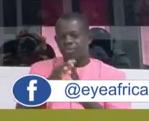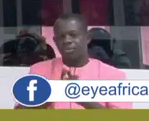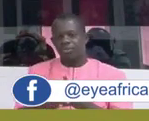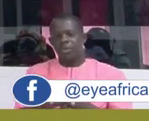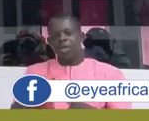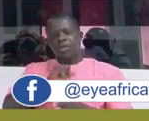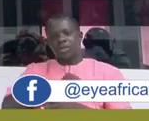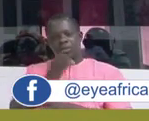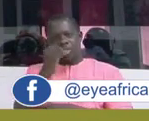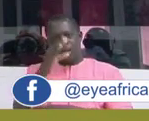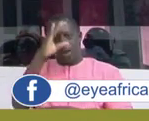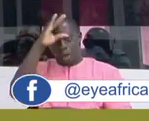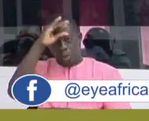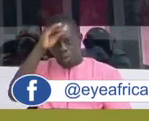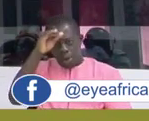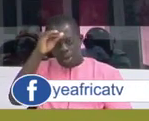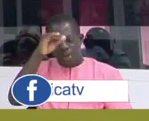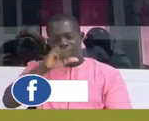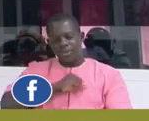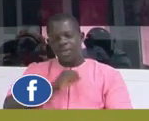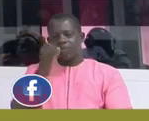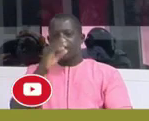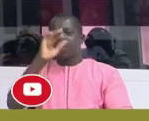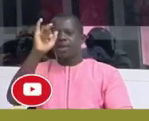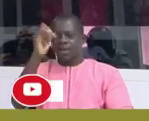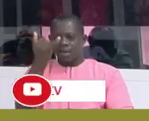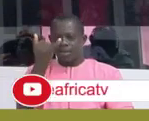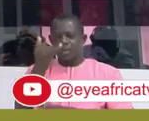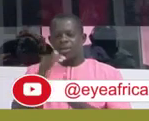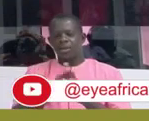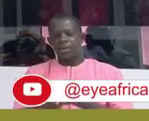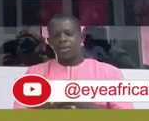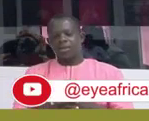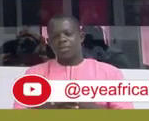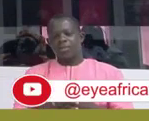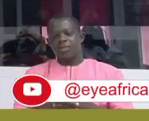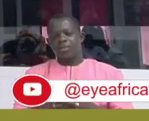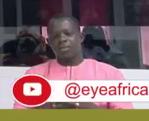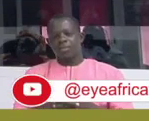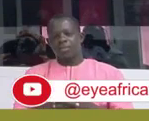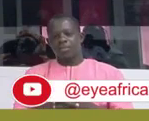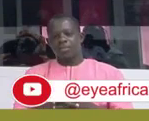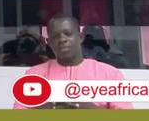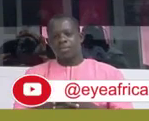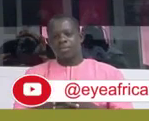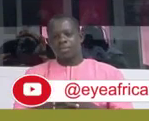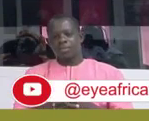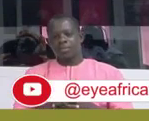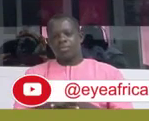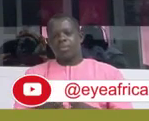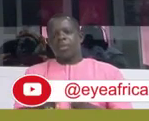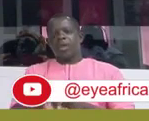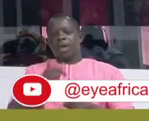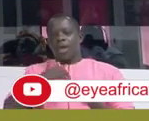them there. And I said, "Boy, yes." And they said, "Yes."